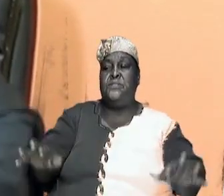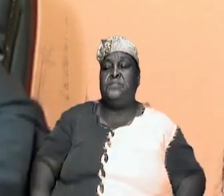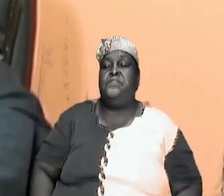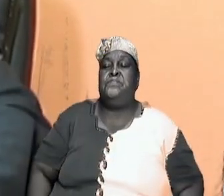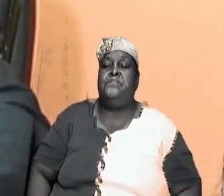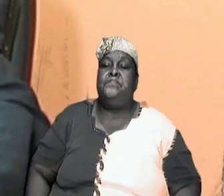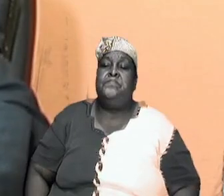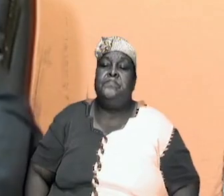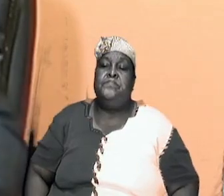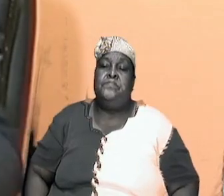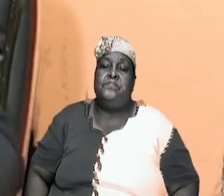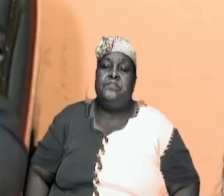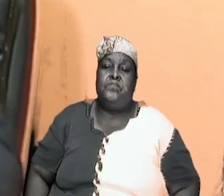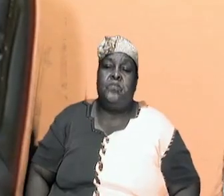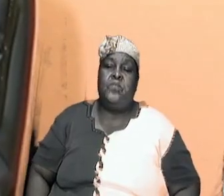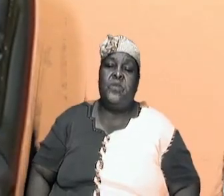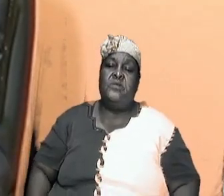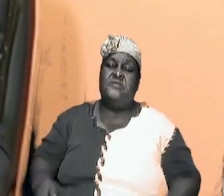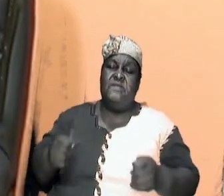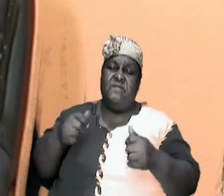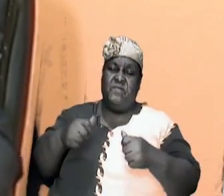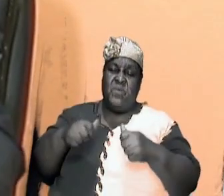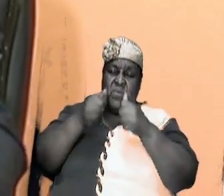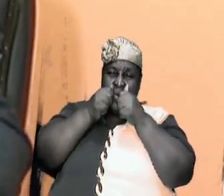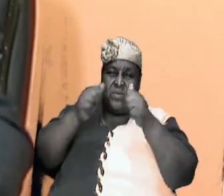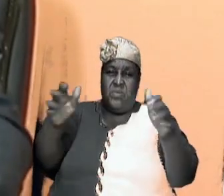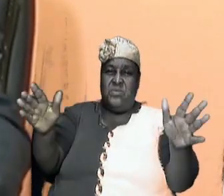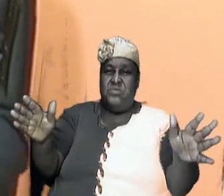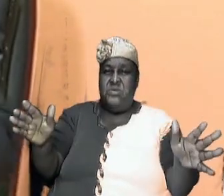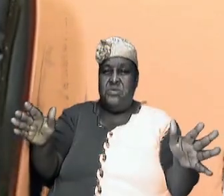Amen. So there's a few announcements that